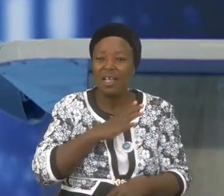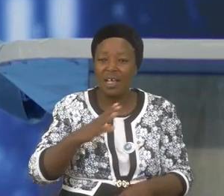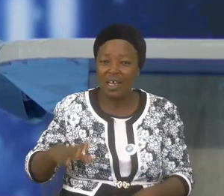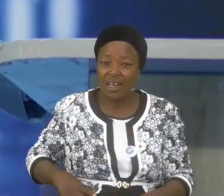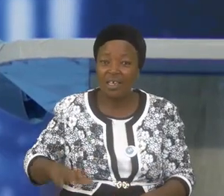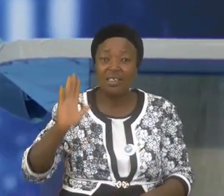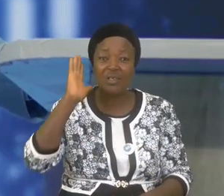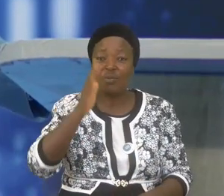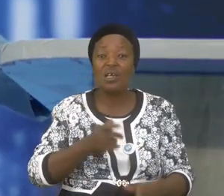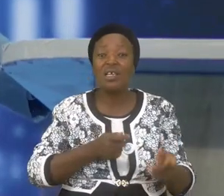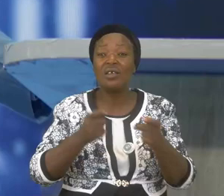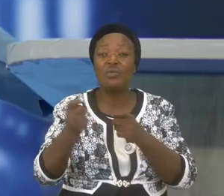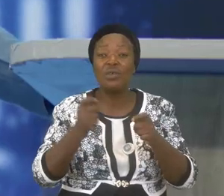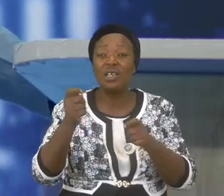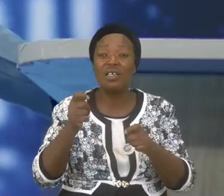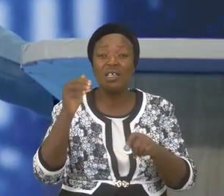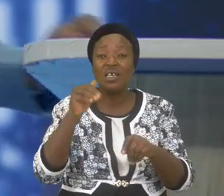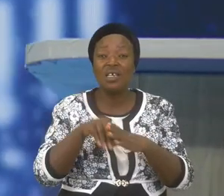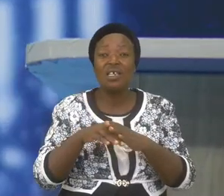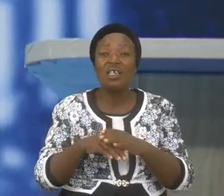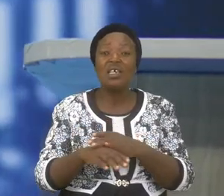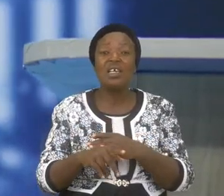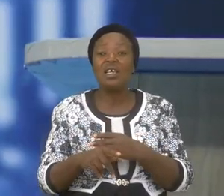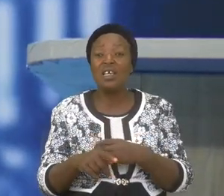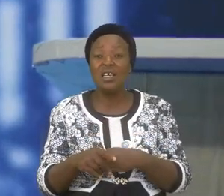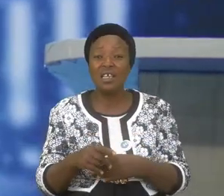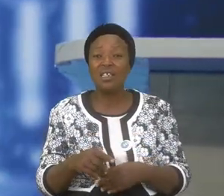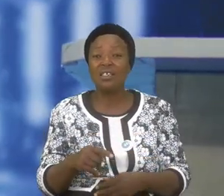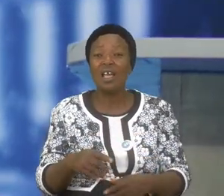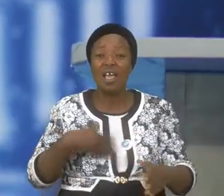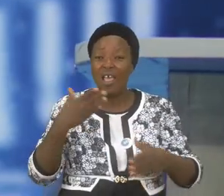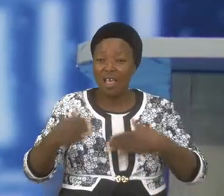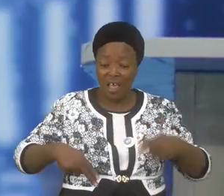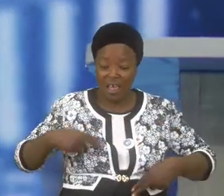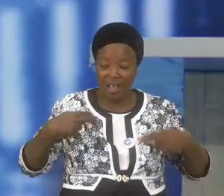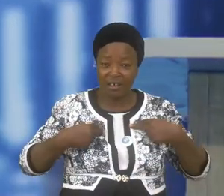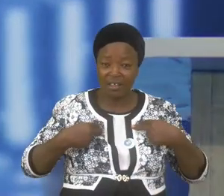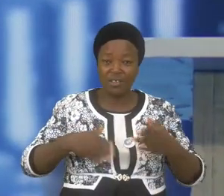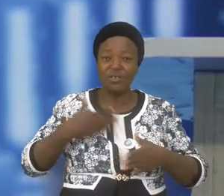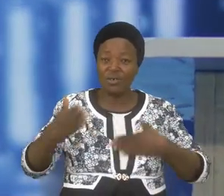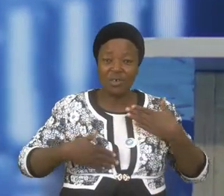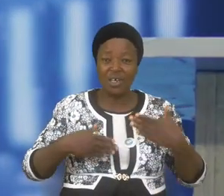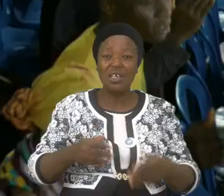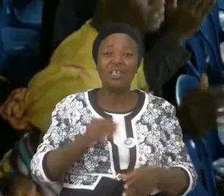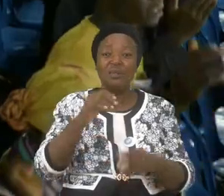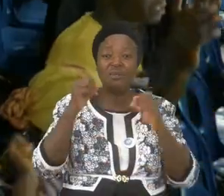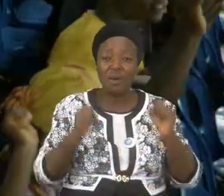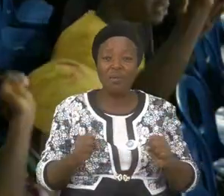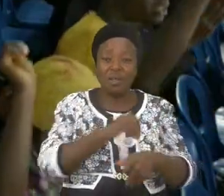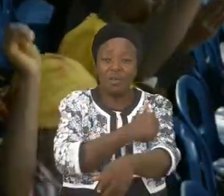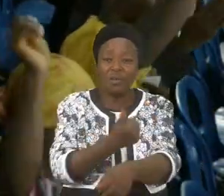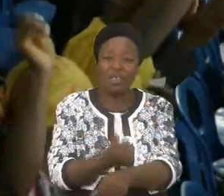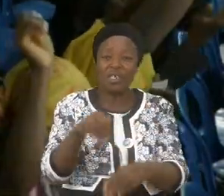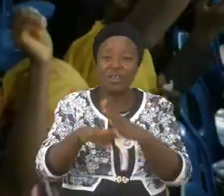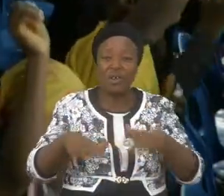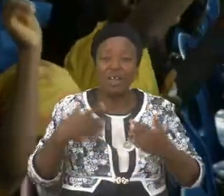in deliverance, in dominion in your life tonight. Amen. Raise up your hand. You need a miracle. And lay